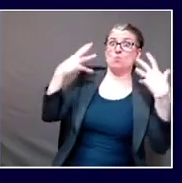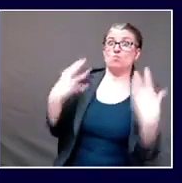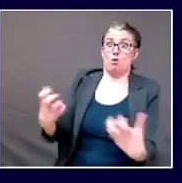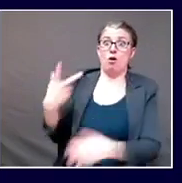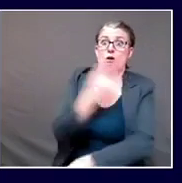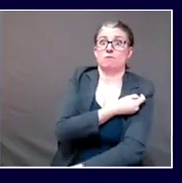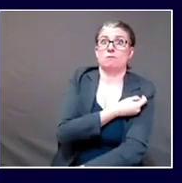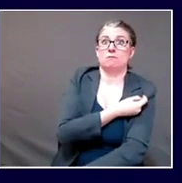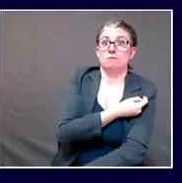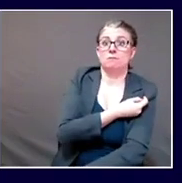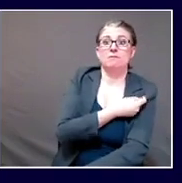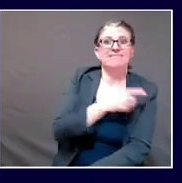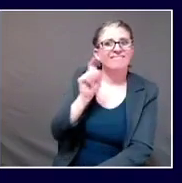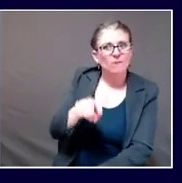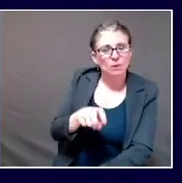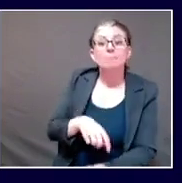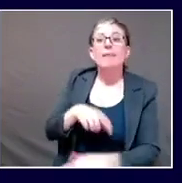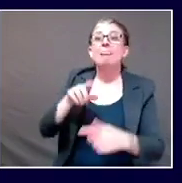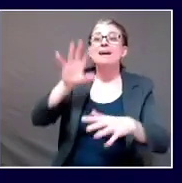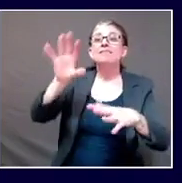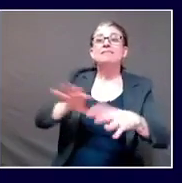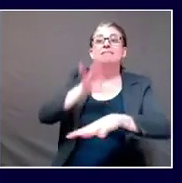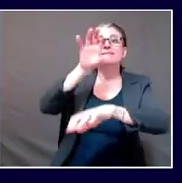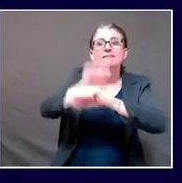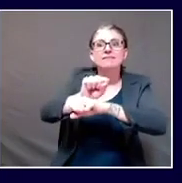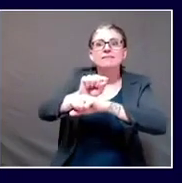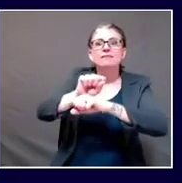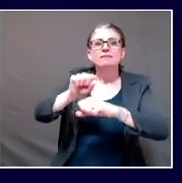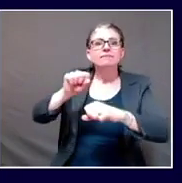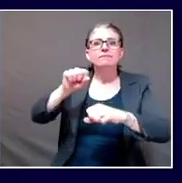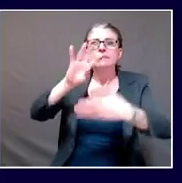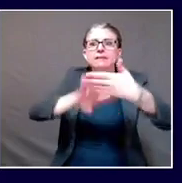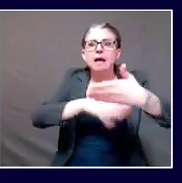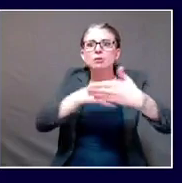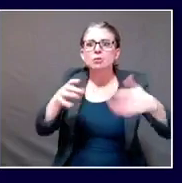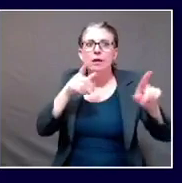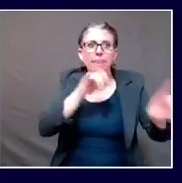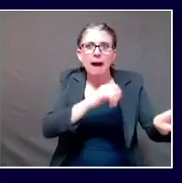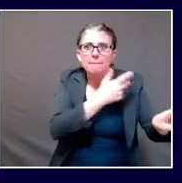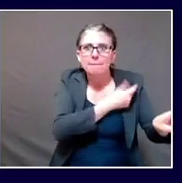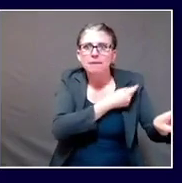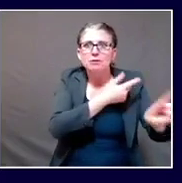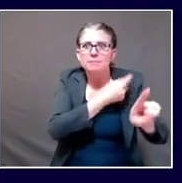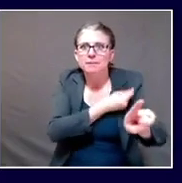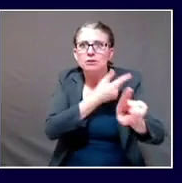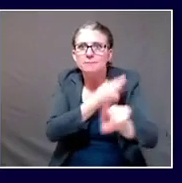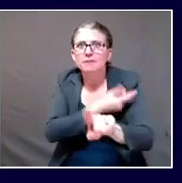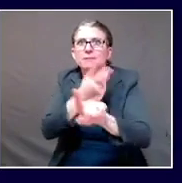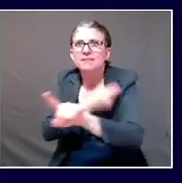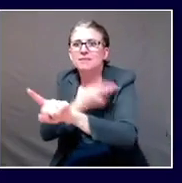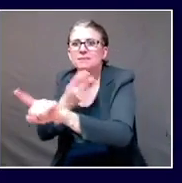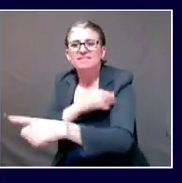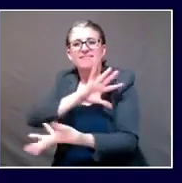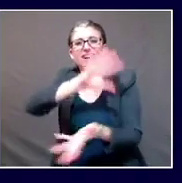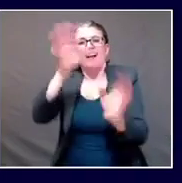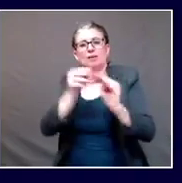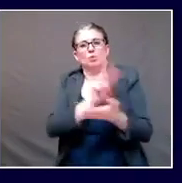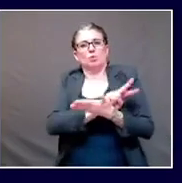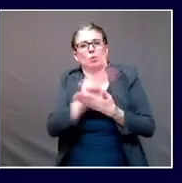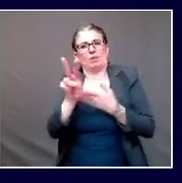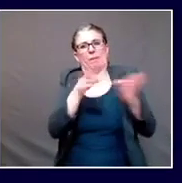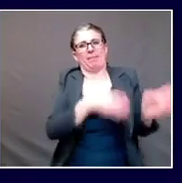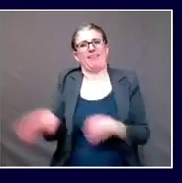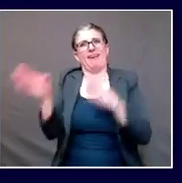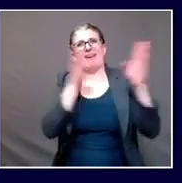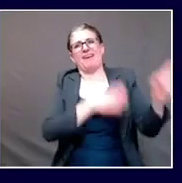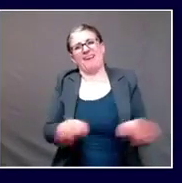getting folks' names, all of that back-end administrative work they would spend that time doing. That time is expected to take roughly two